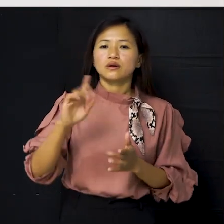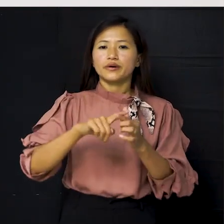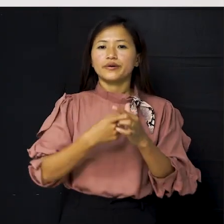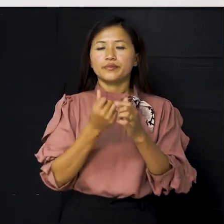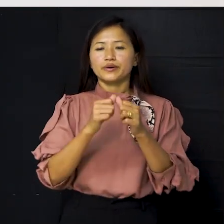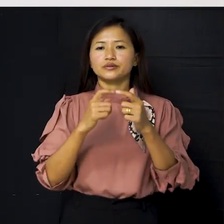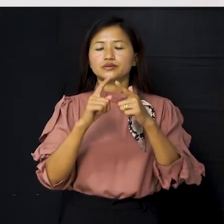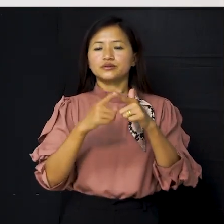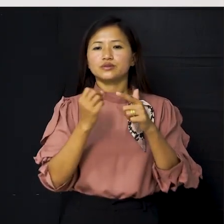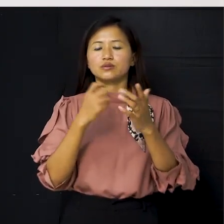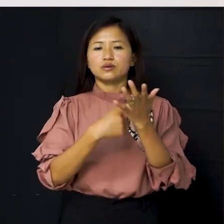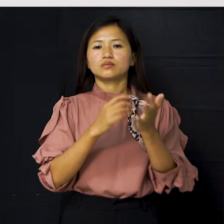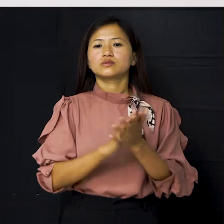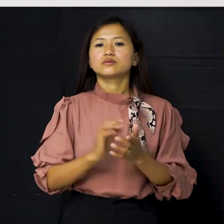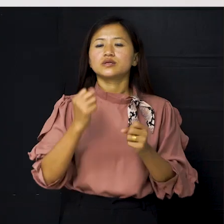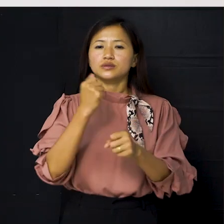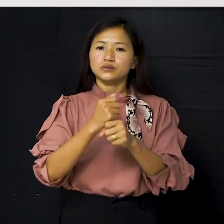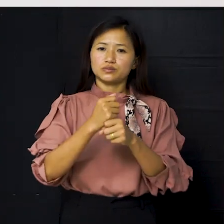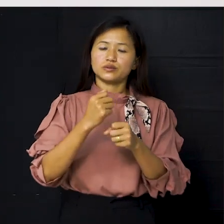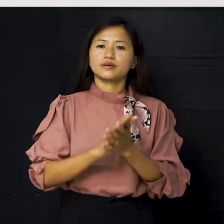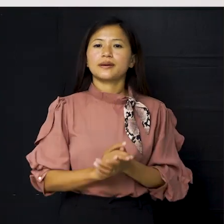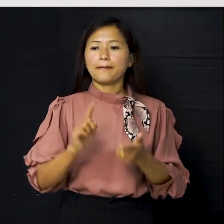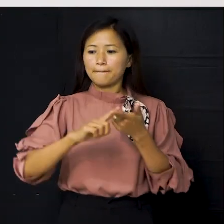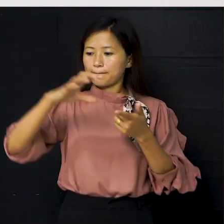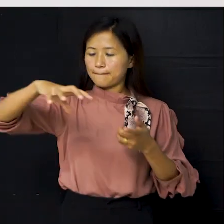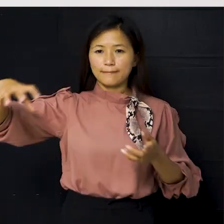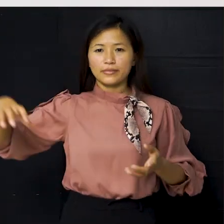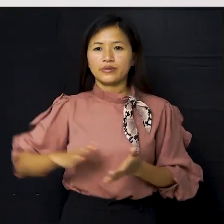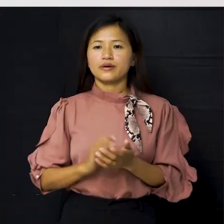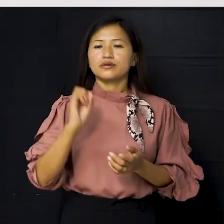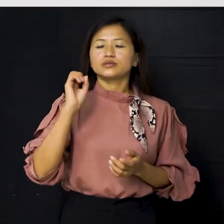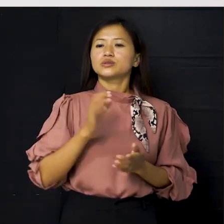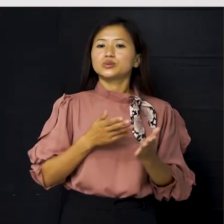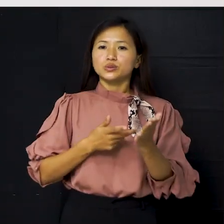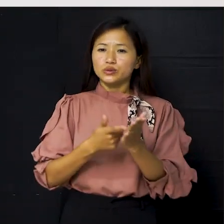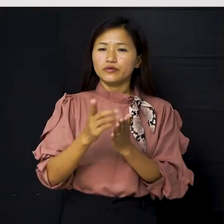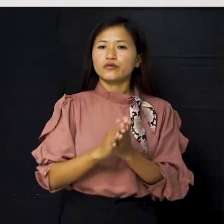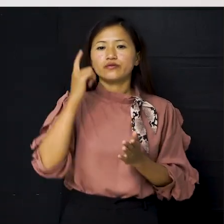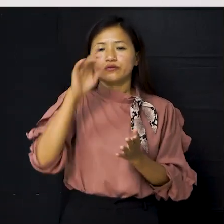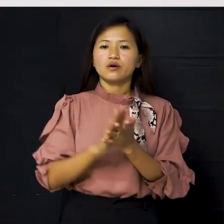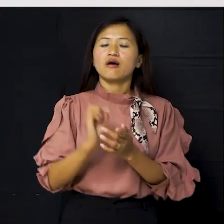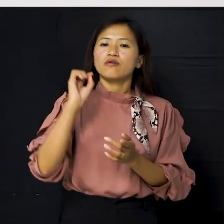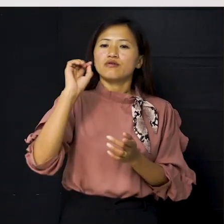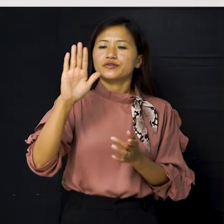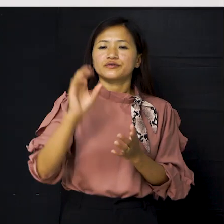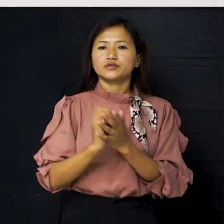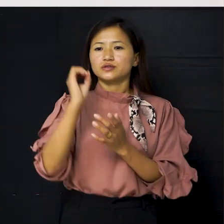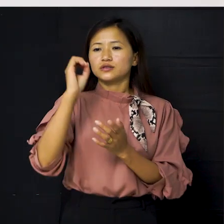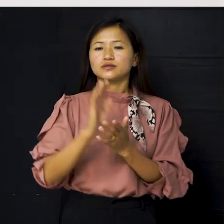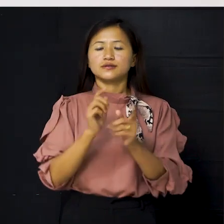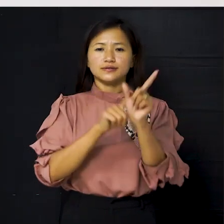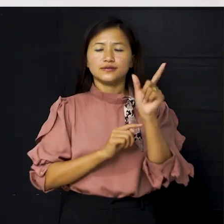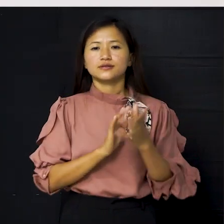part of the Gupta Empire, because he ruled for over 50 years. All right. Comparing to the other rulers